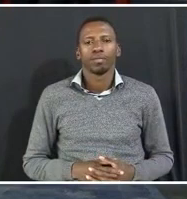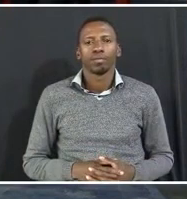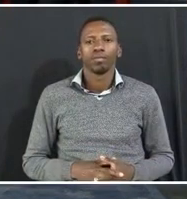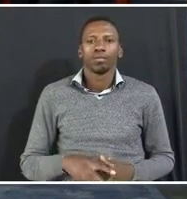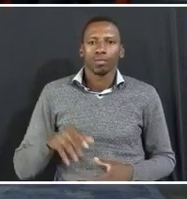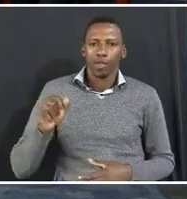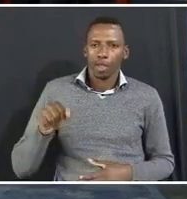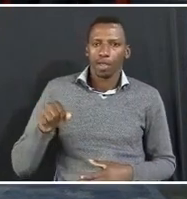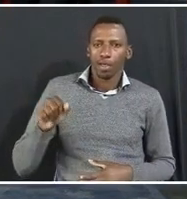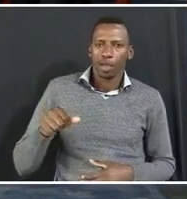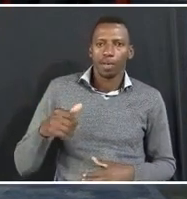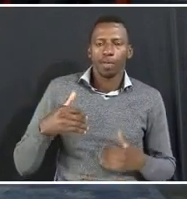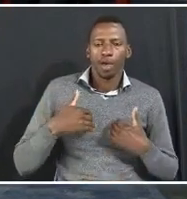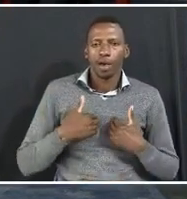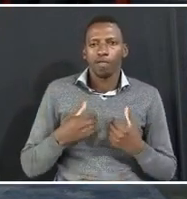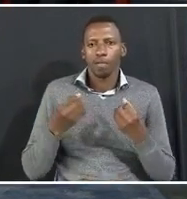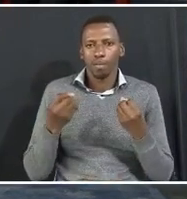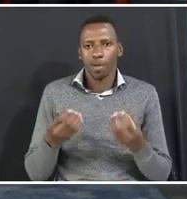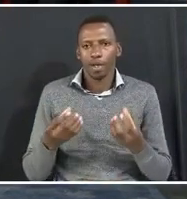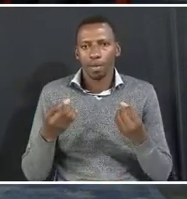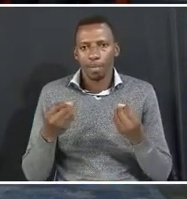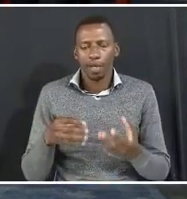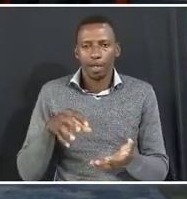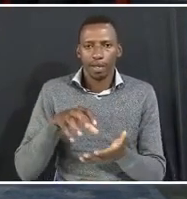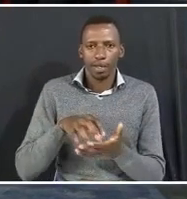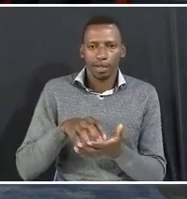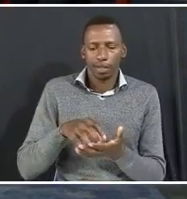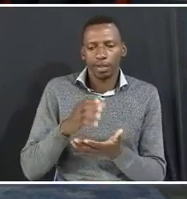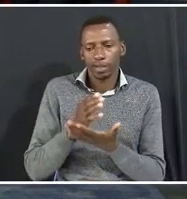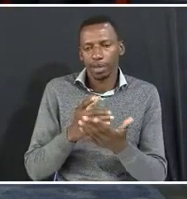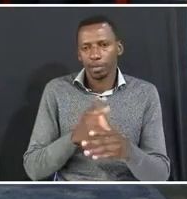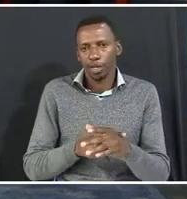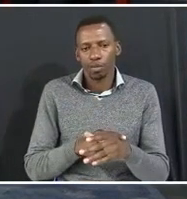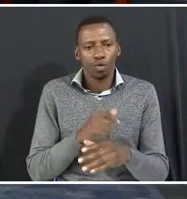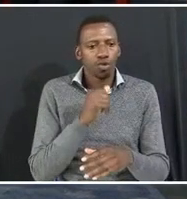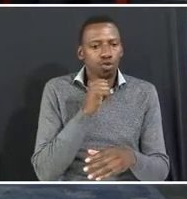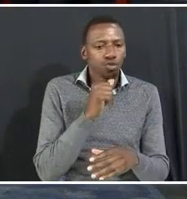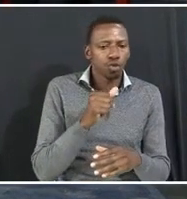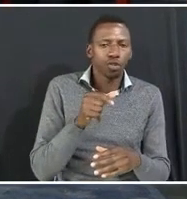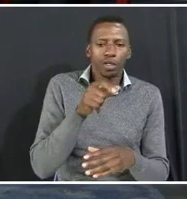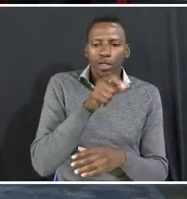arise. And not every person who works in our